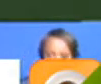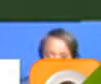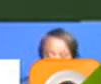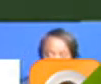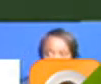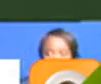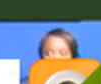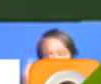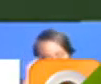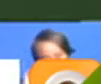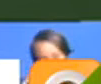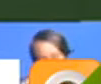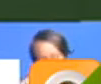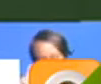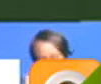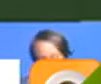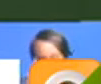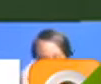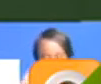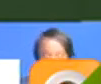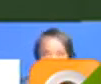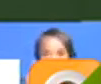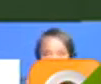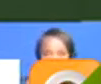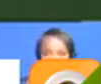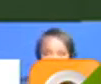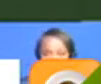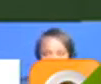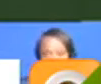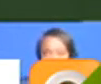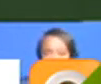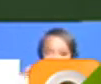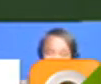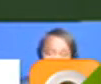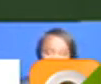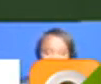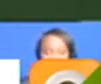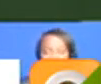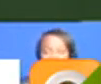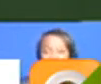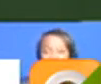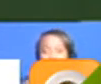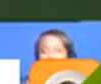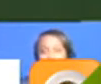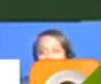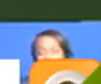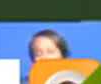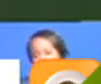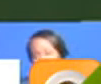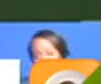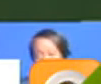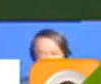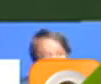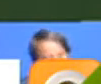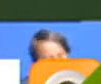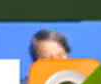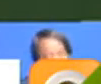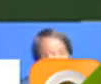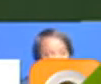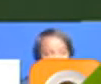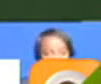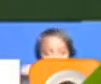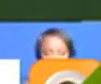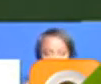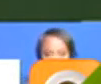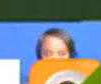Kenya Kwanza to the transition committee. I think we are doing that today, so that the process of